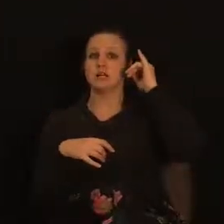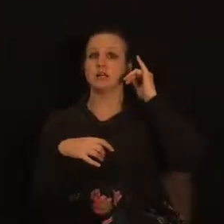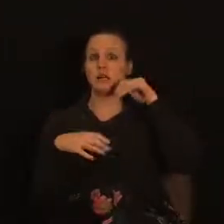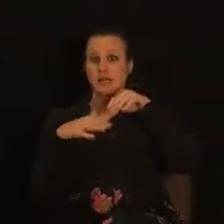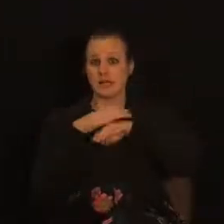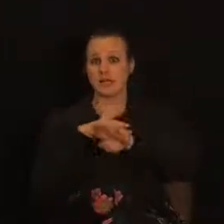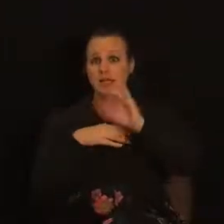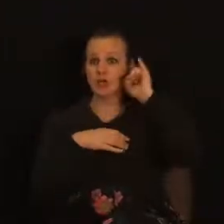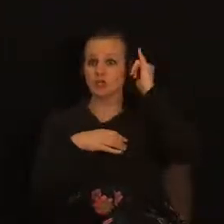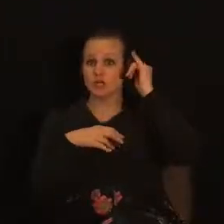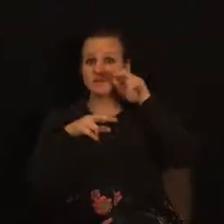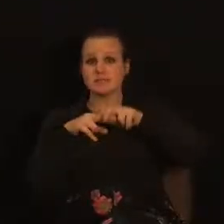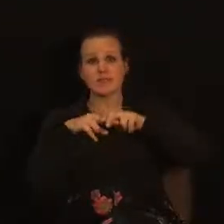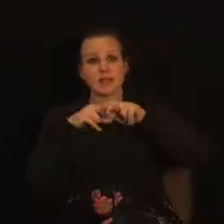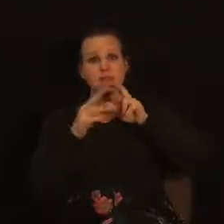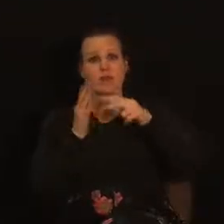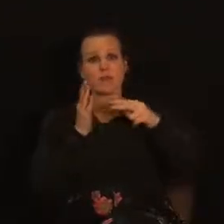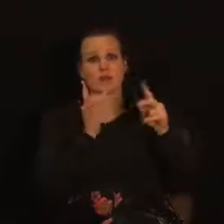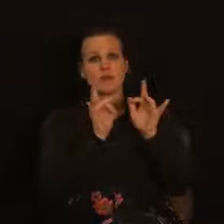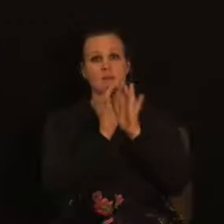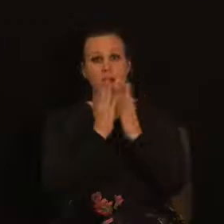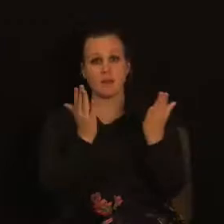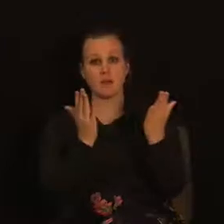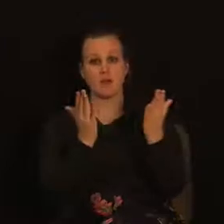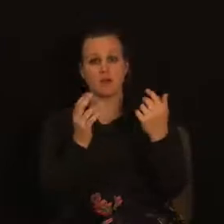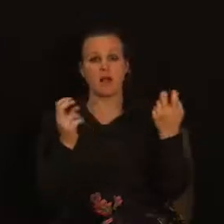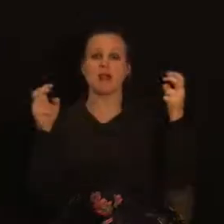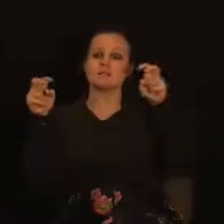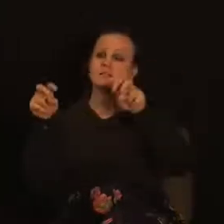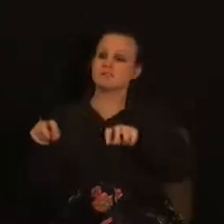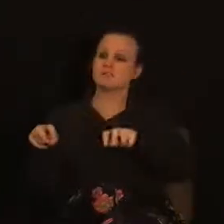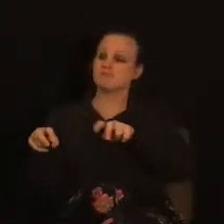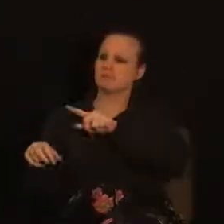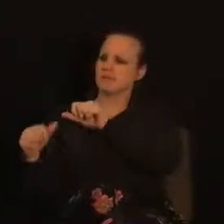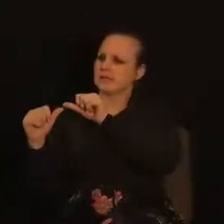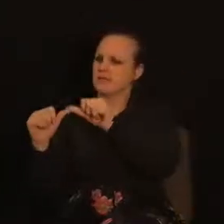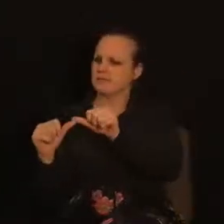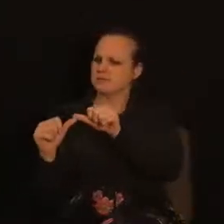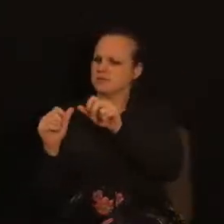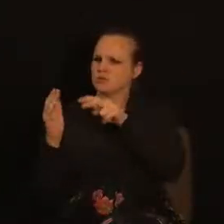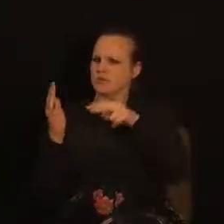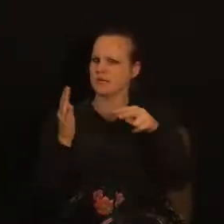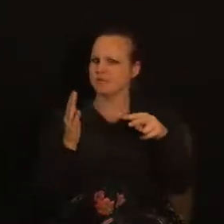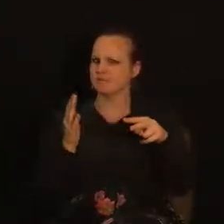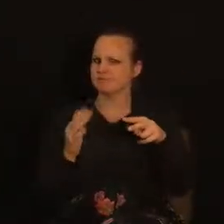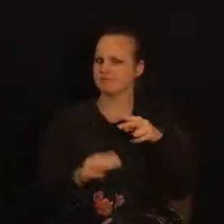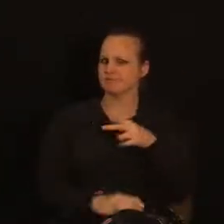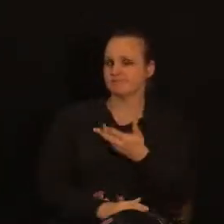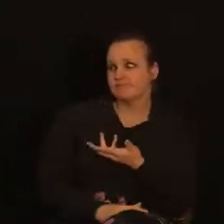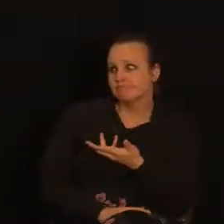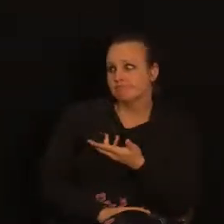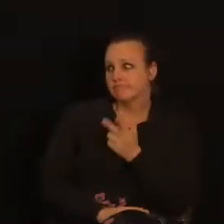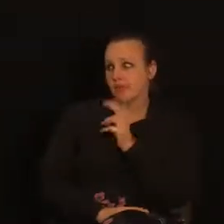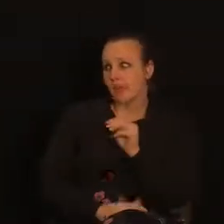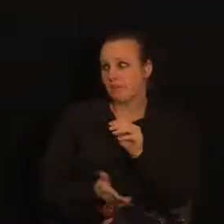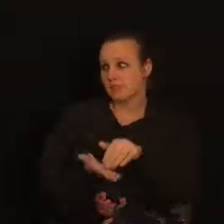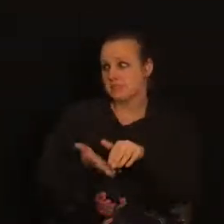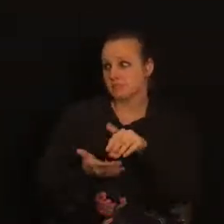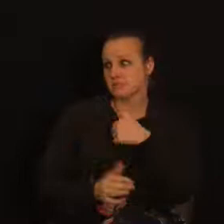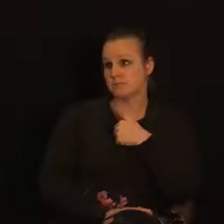Bible. And I sit down next to him, and he keeps reading. And I'm like, excuse